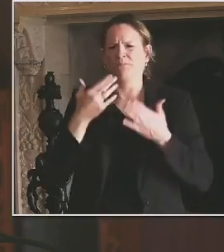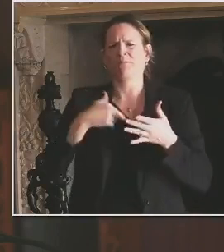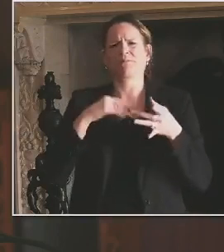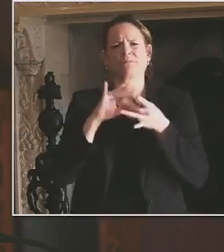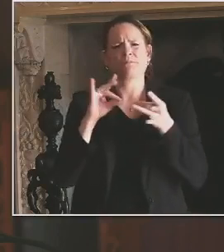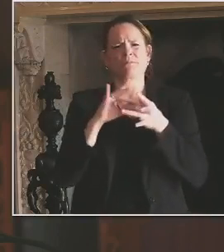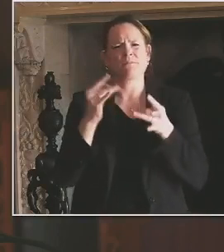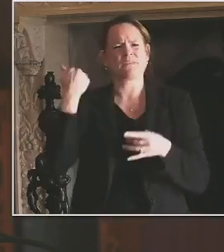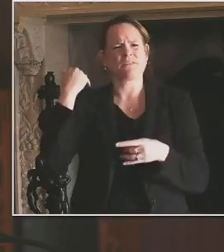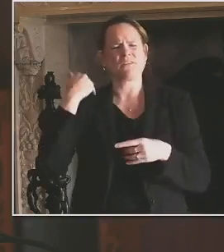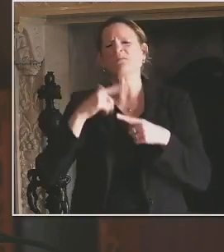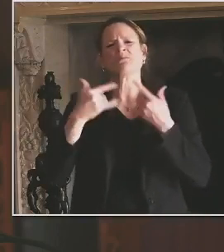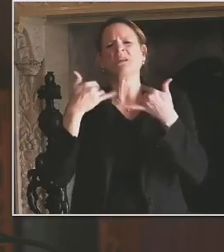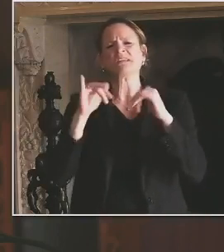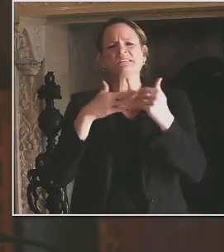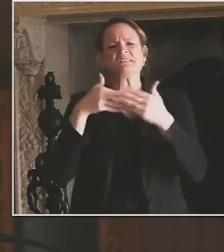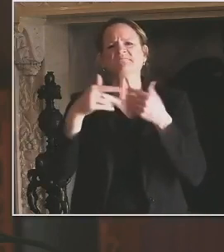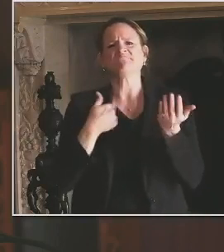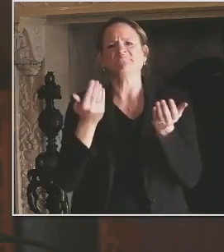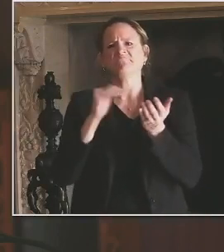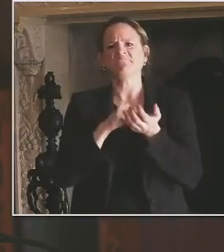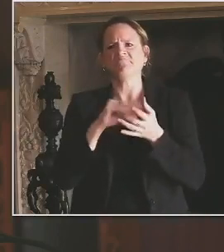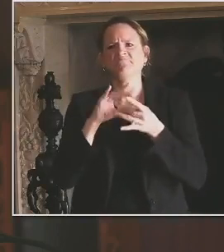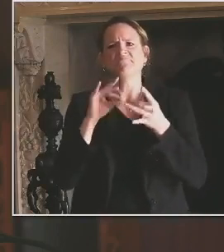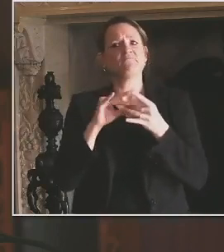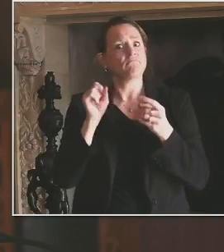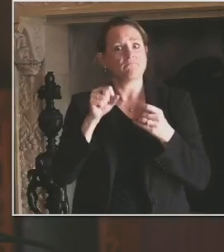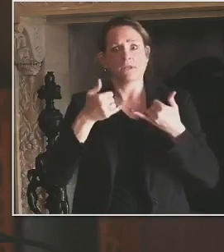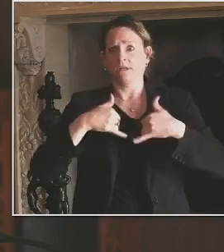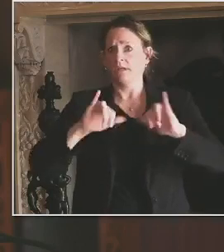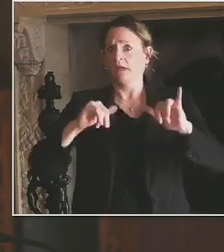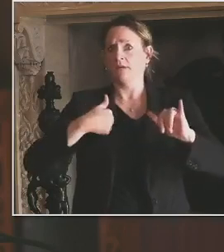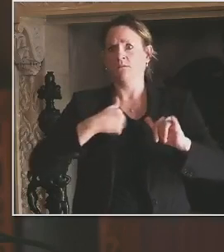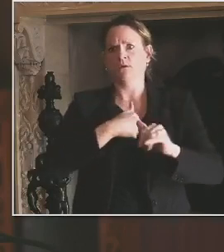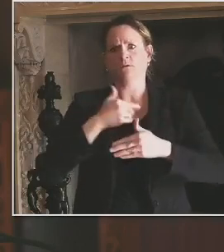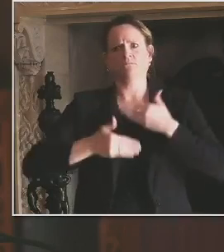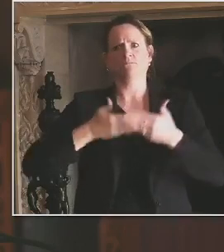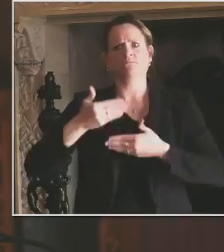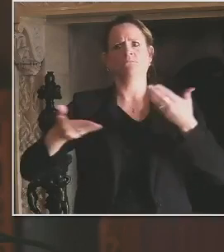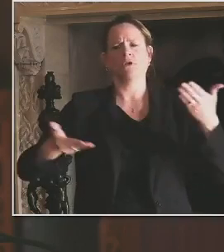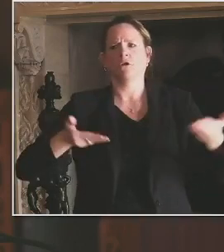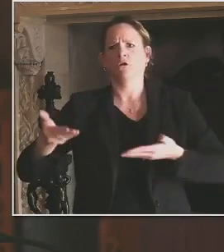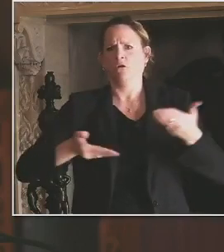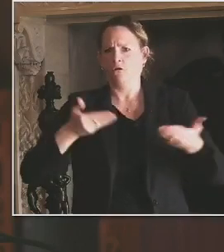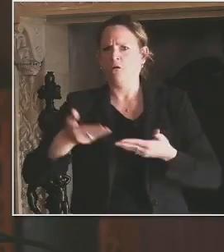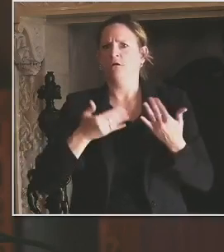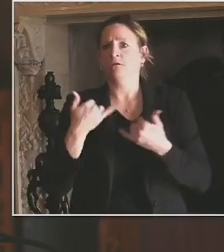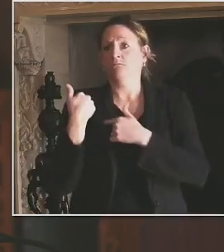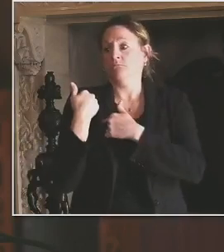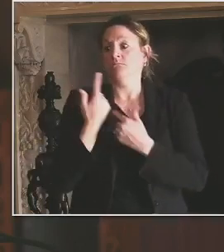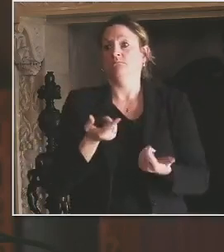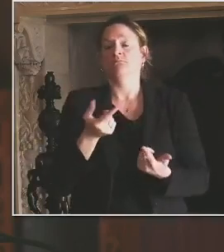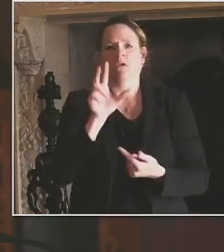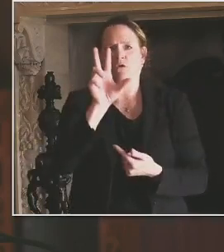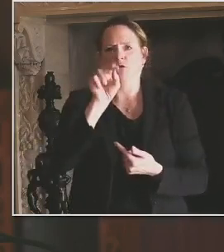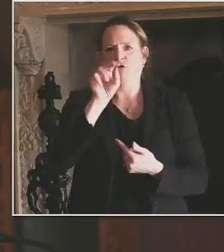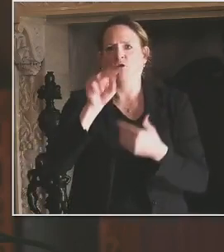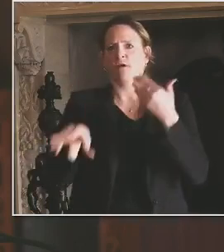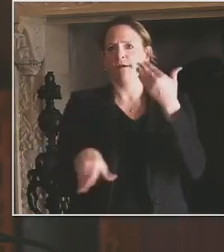already. We are in the process of hiring an additional 30 contact tracers at the state